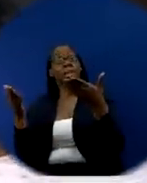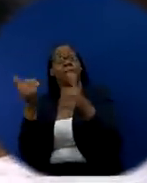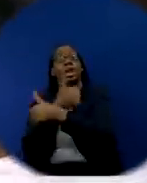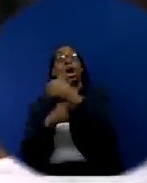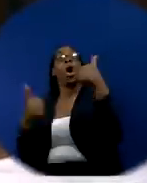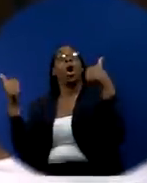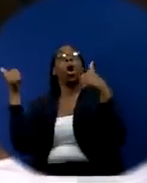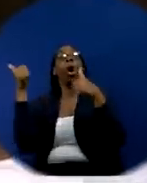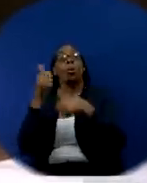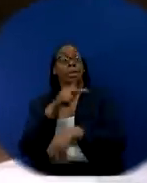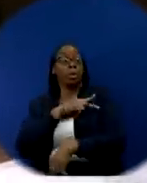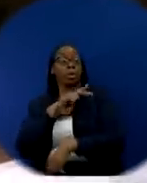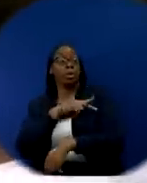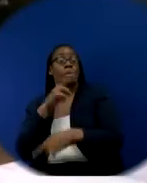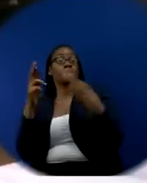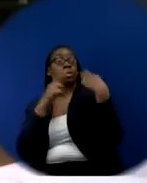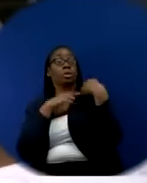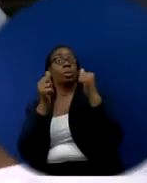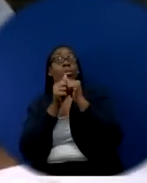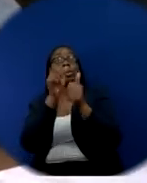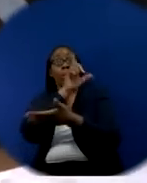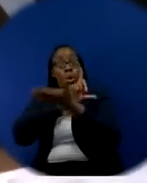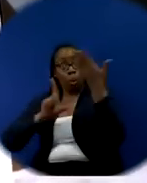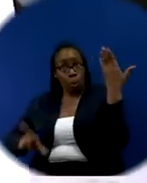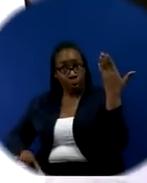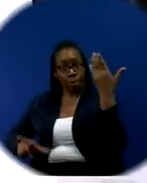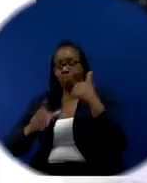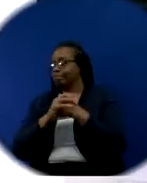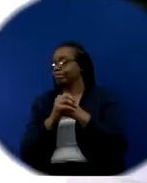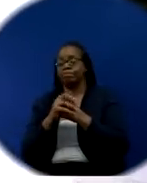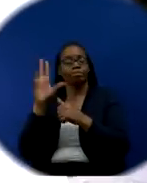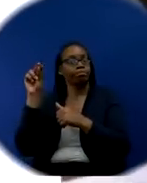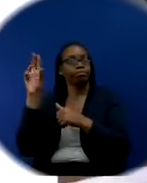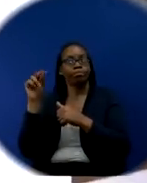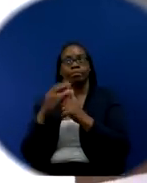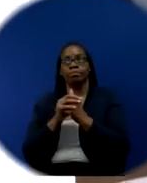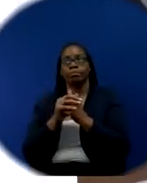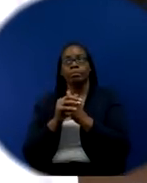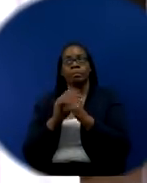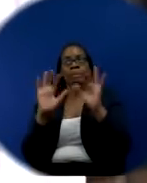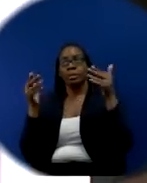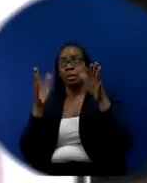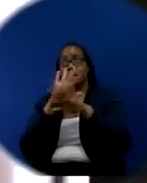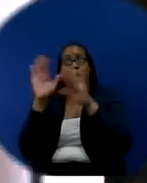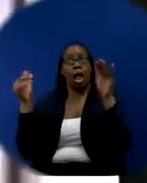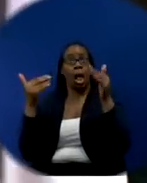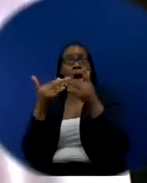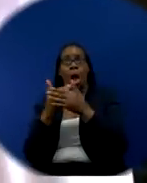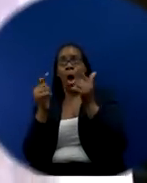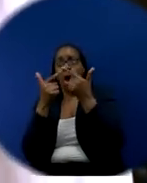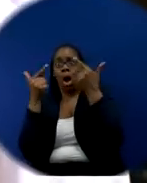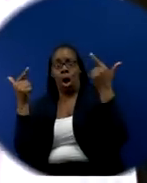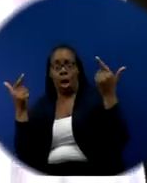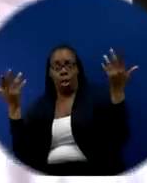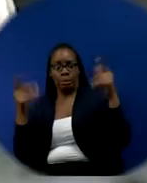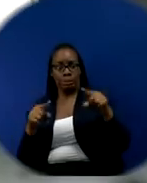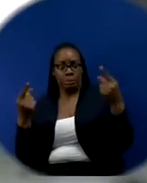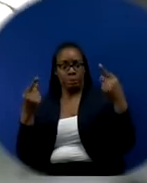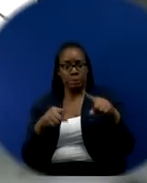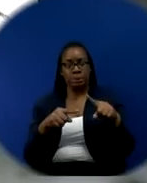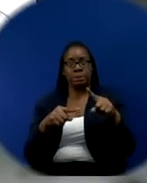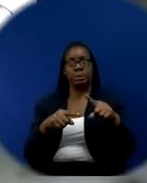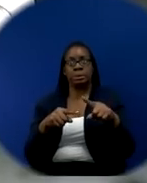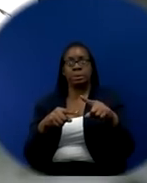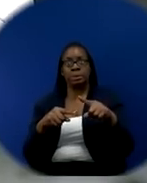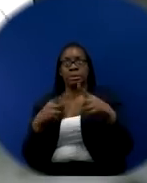your personal relationship with the Lord. Don't you let all these personal realities get in the way of a